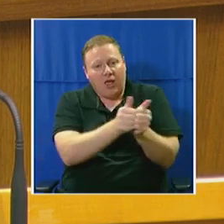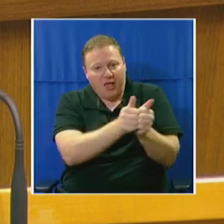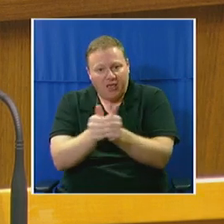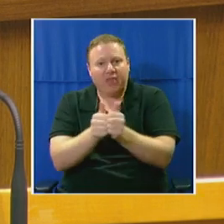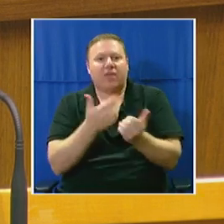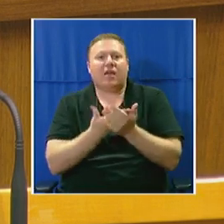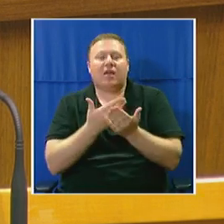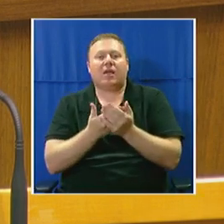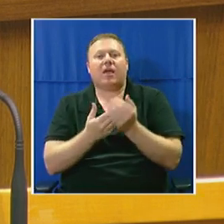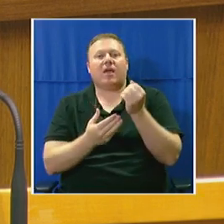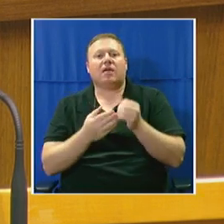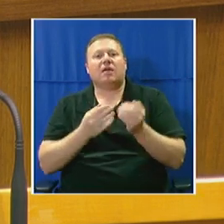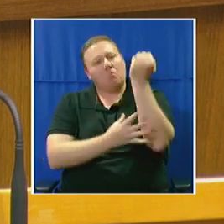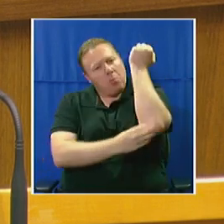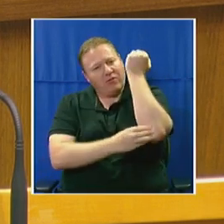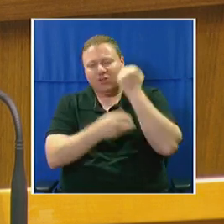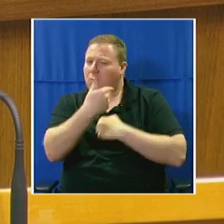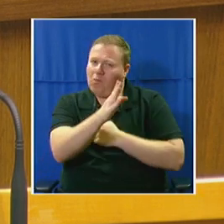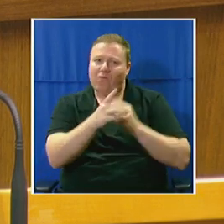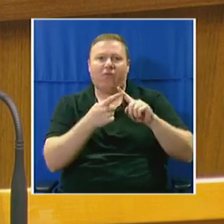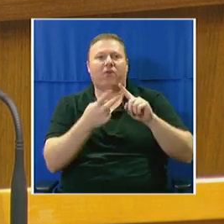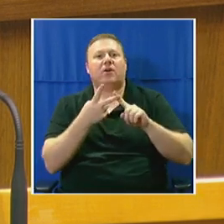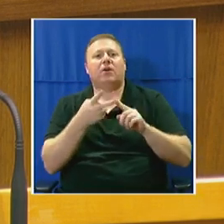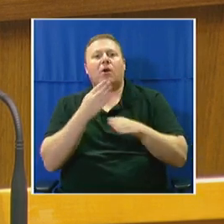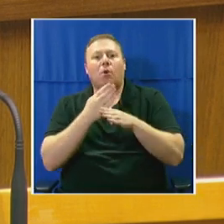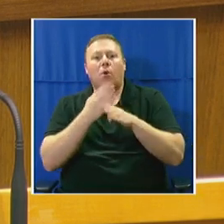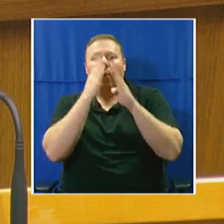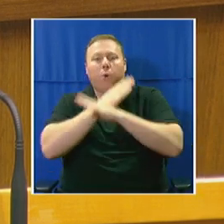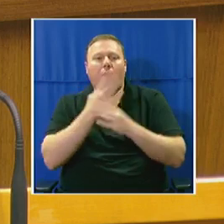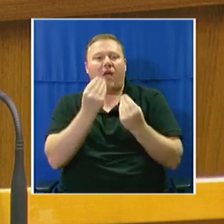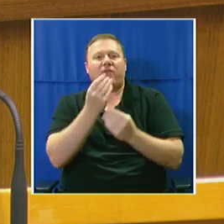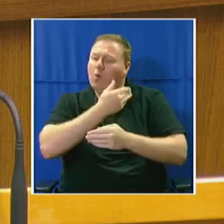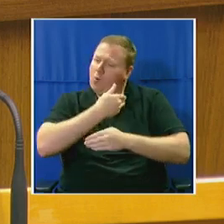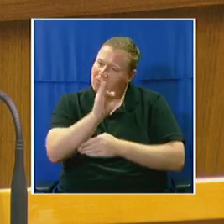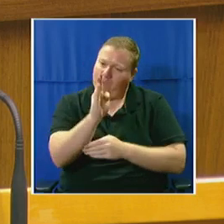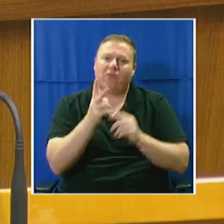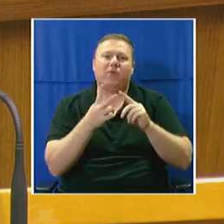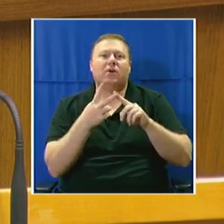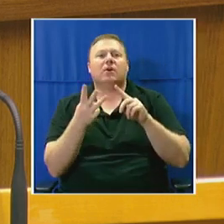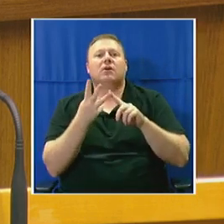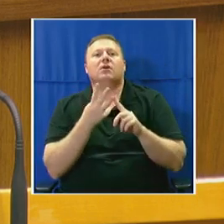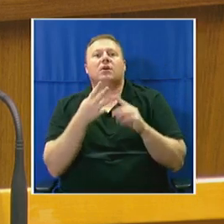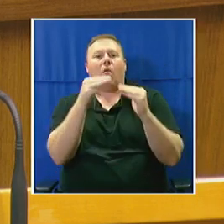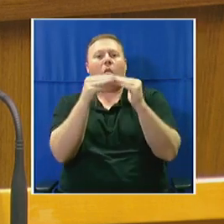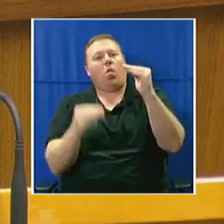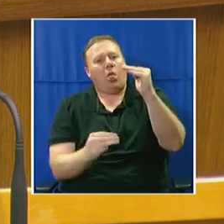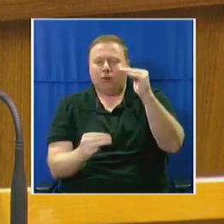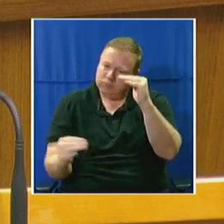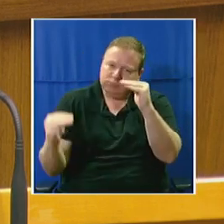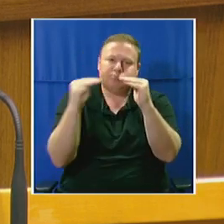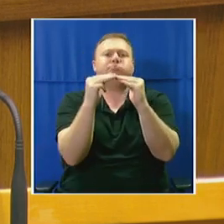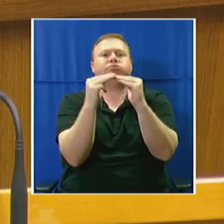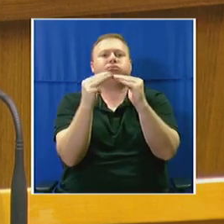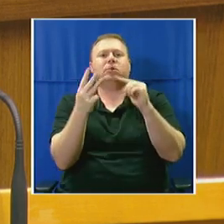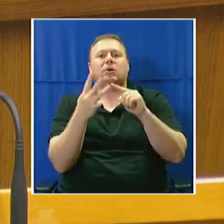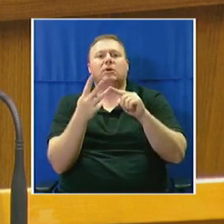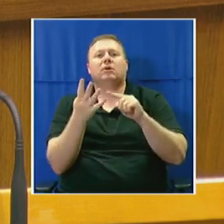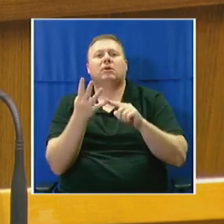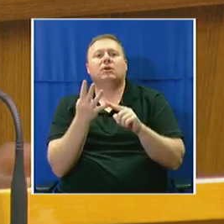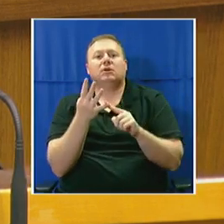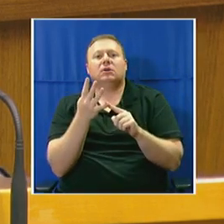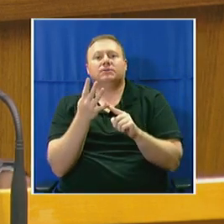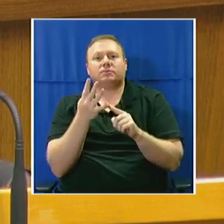speaker women share with the main folks the scars of inequalities and and poverty which are evil together we can